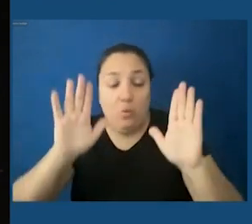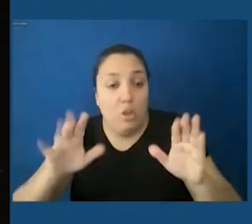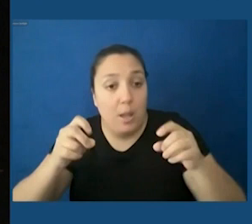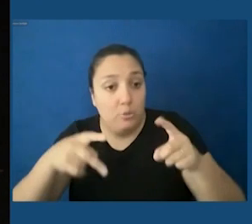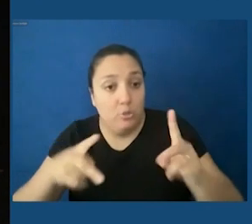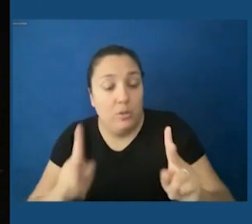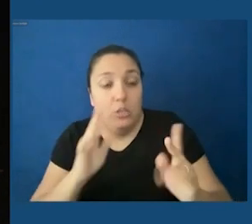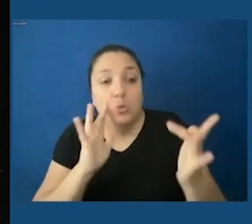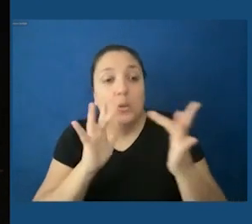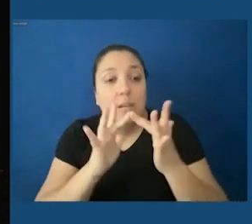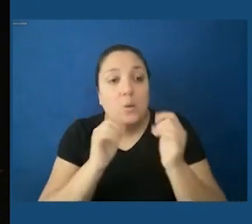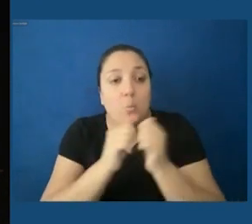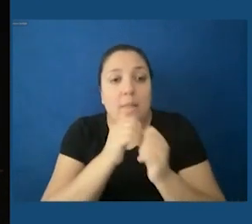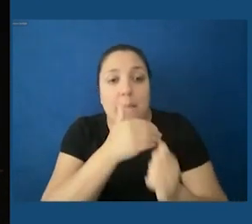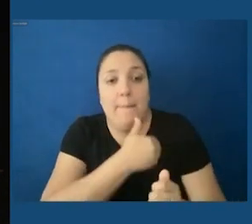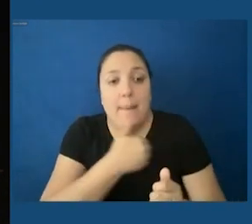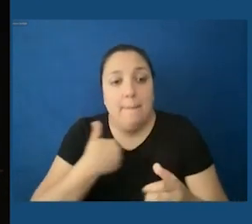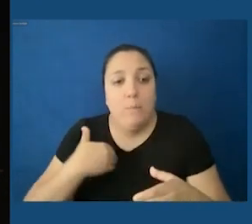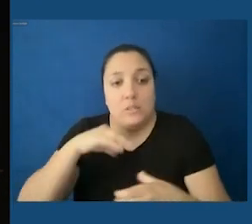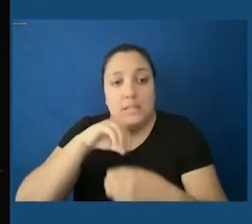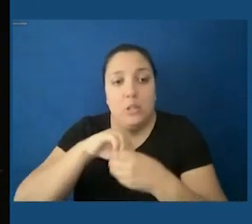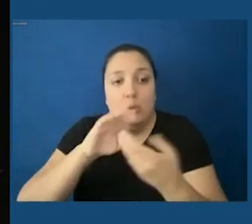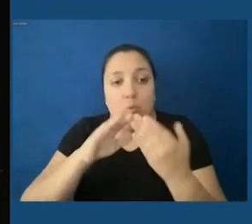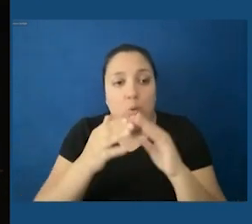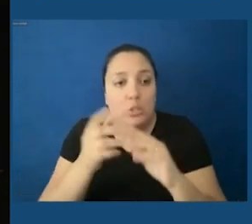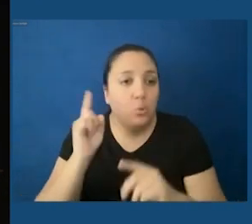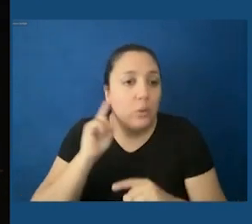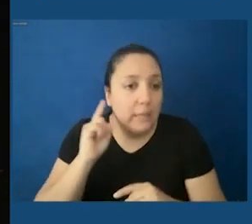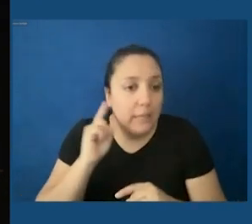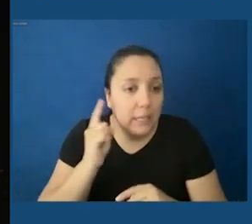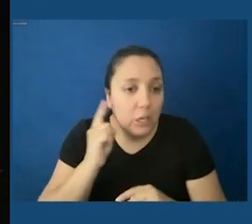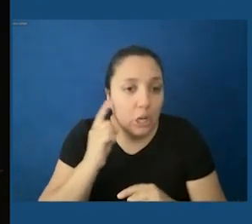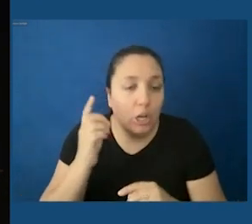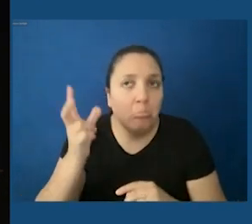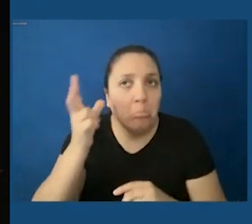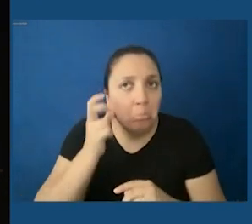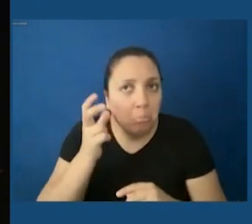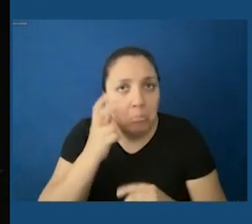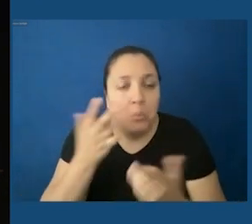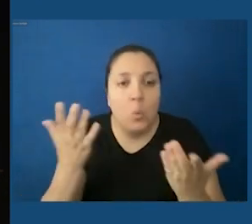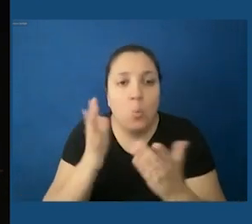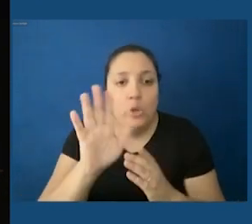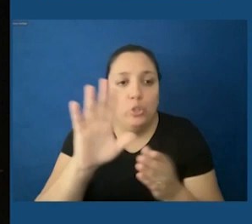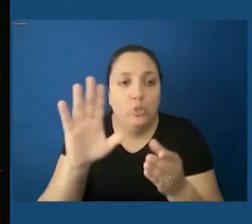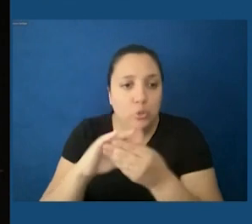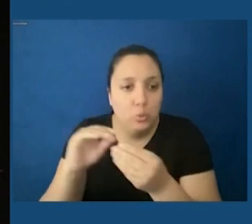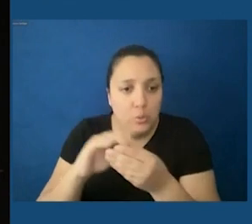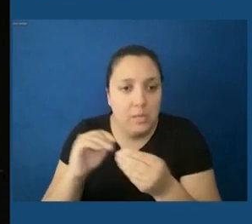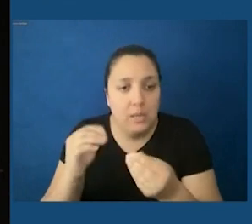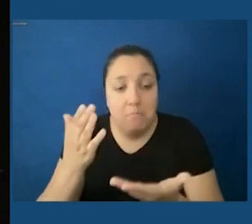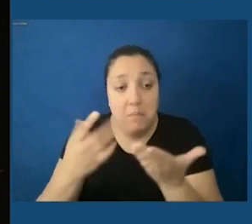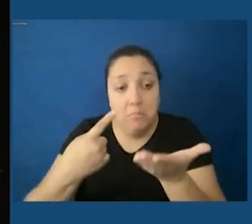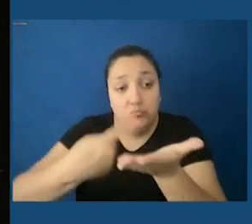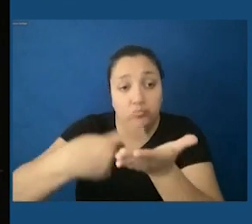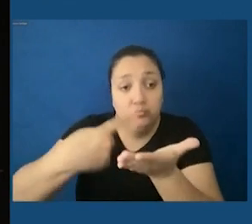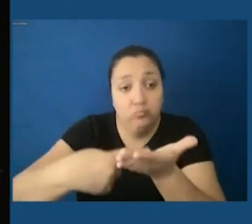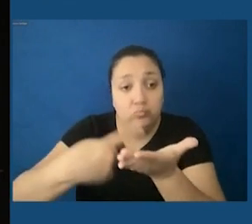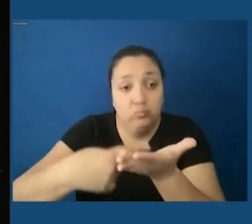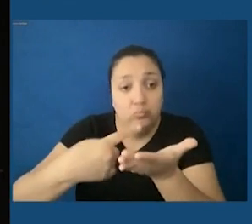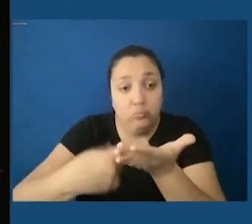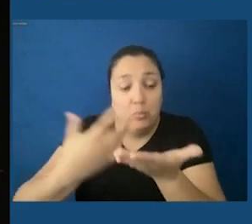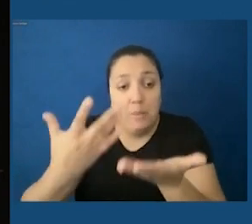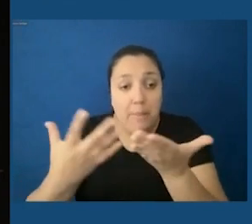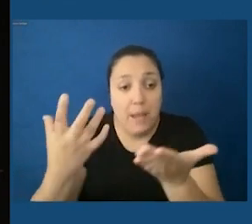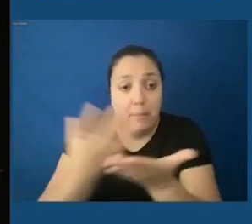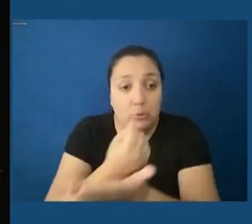of the community to really hear what you're doing and maybe discuss and think about how there could be opportunities to